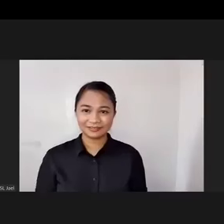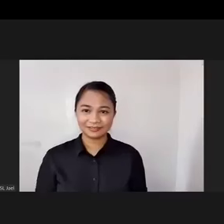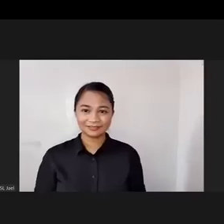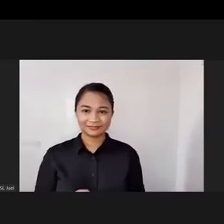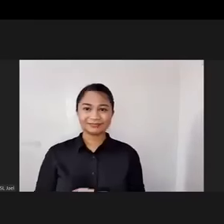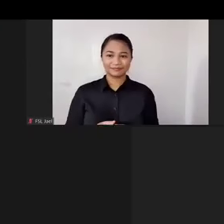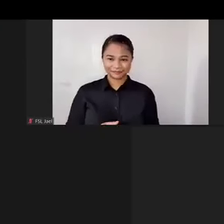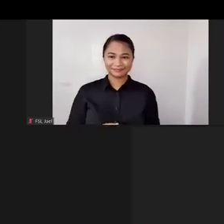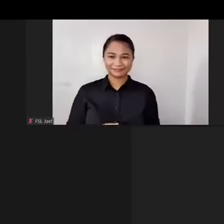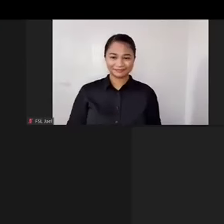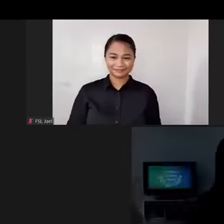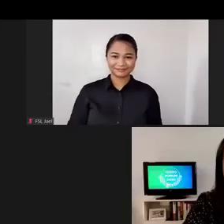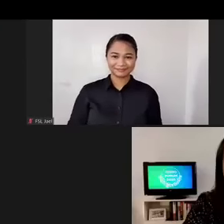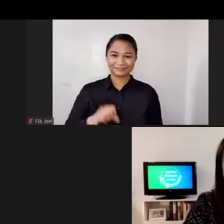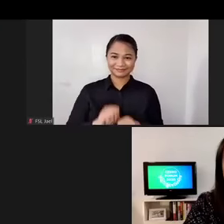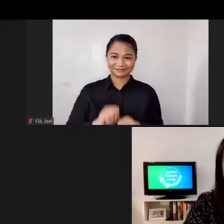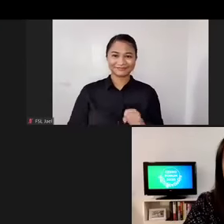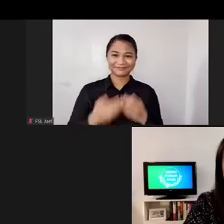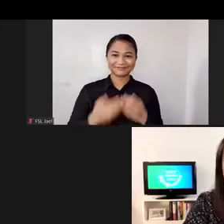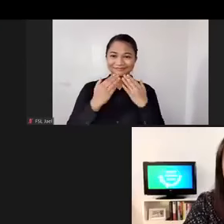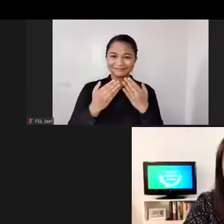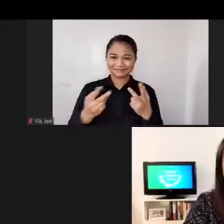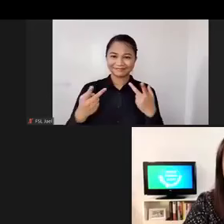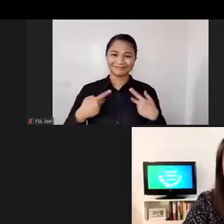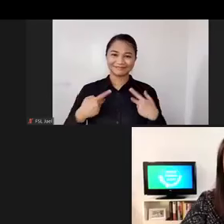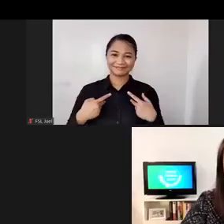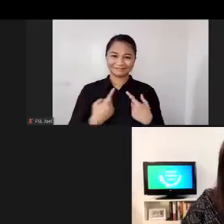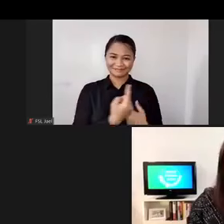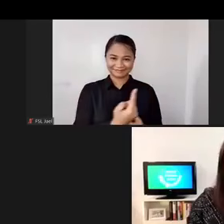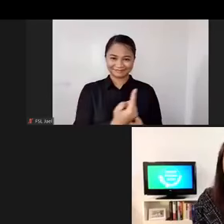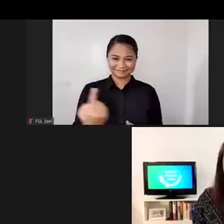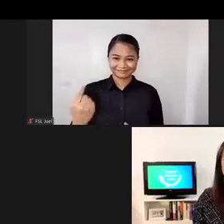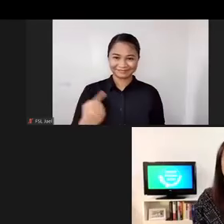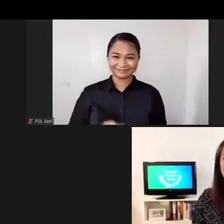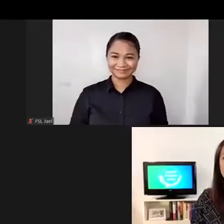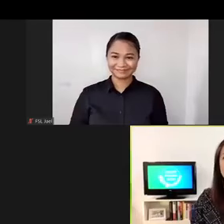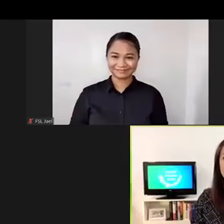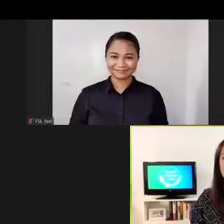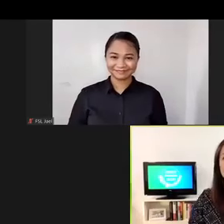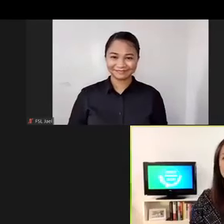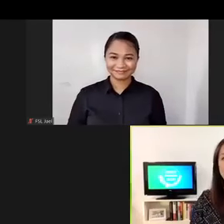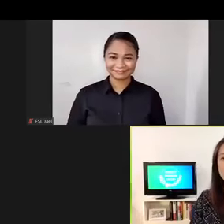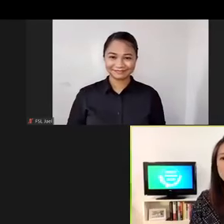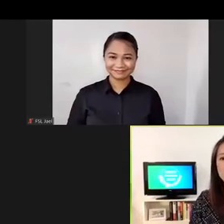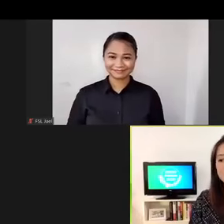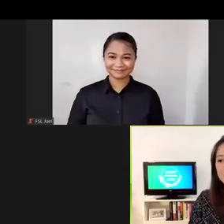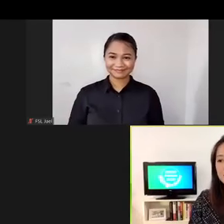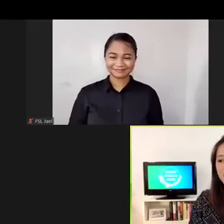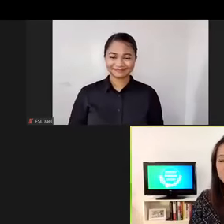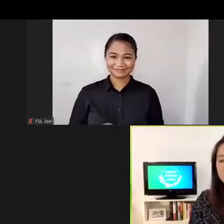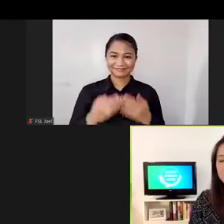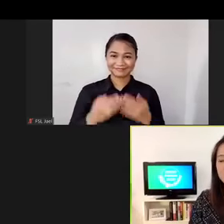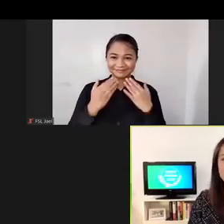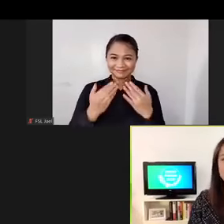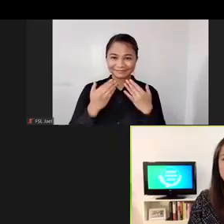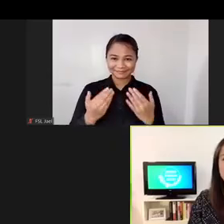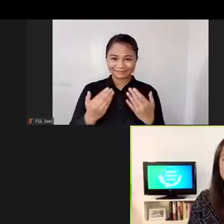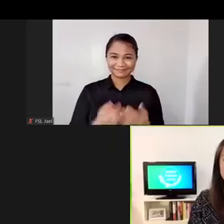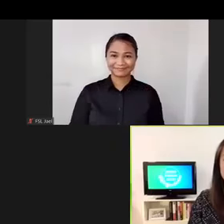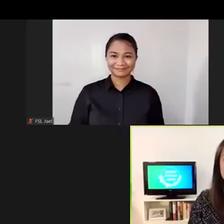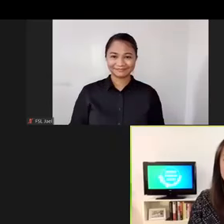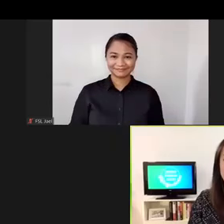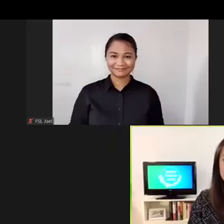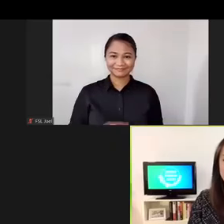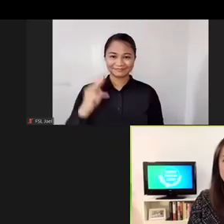Thank you very much, Mikey, for that very inspiring presentation. Mikey talked about